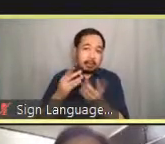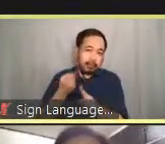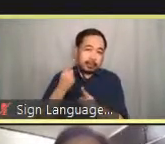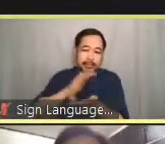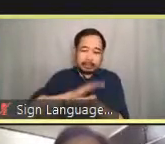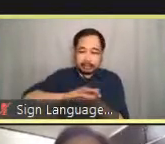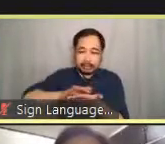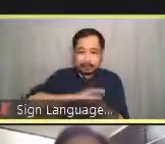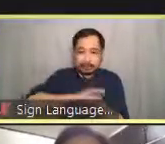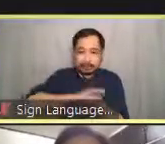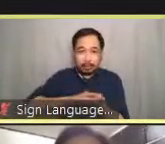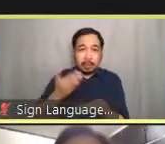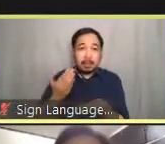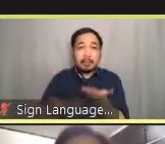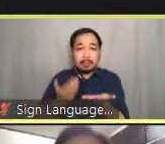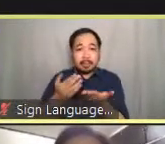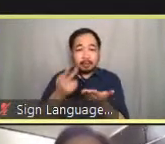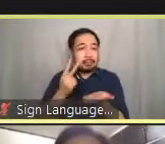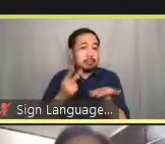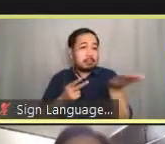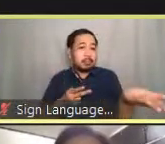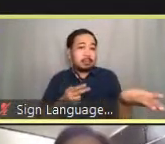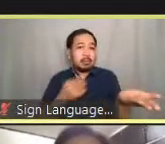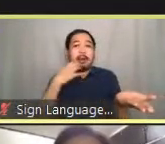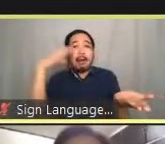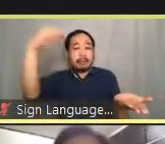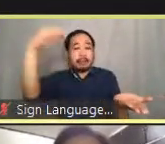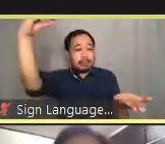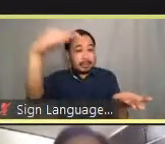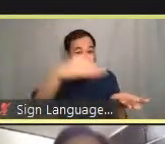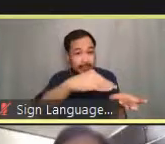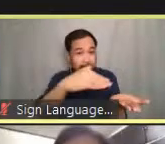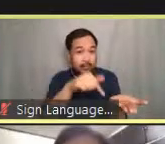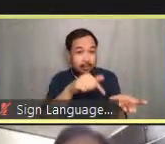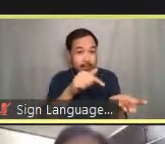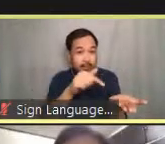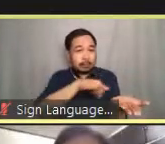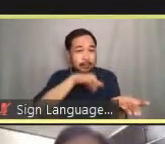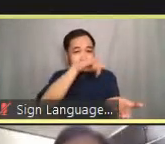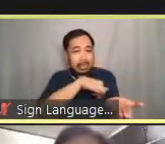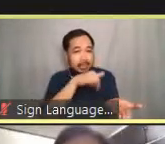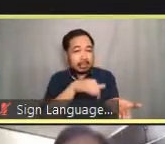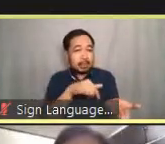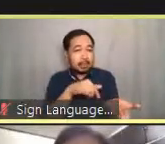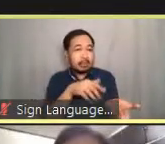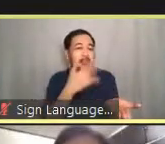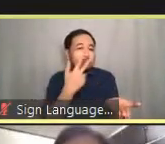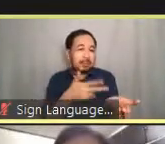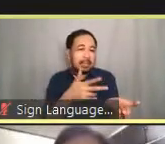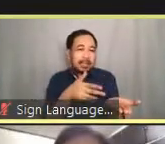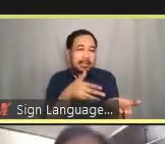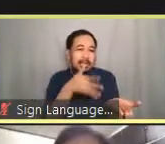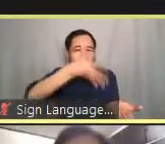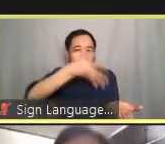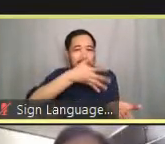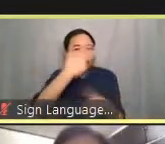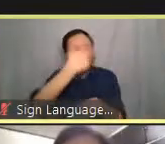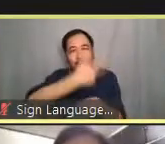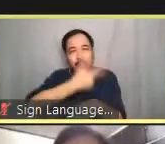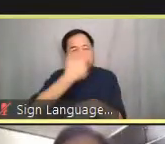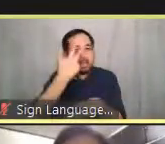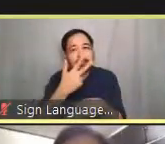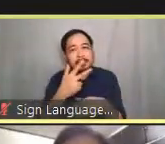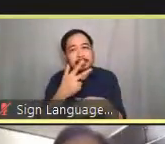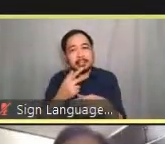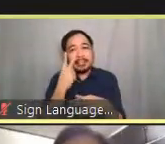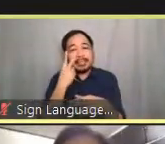paano. So, when you use the sunlight, direct sunlight, and do not handle after 3 days. Wherever